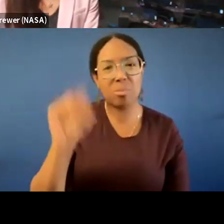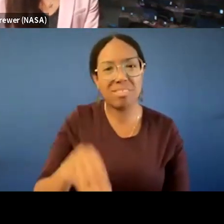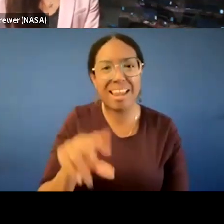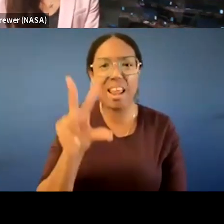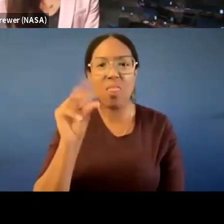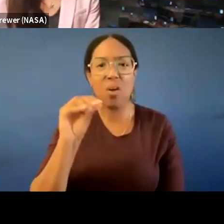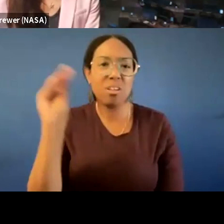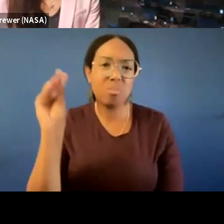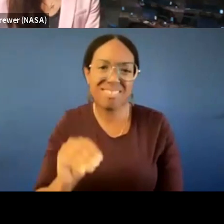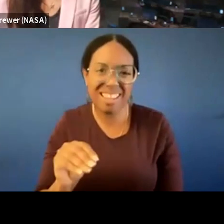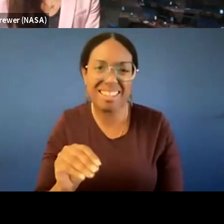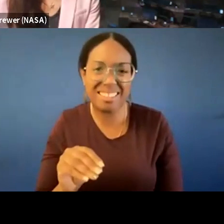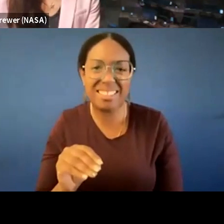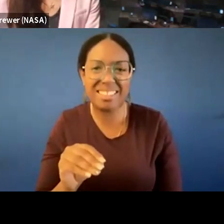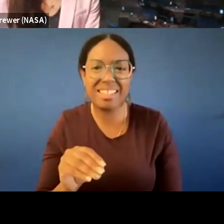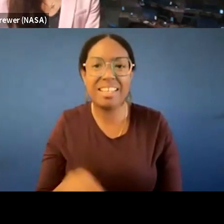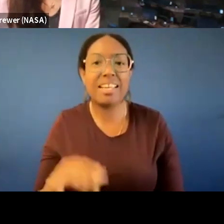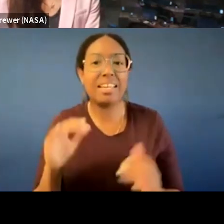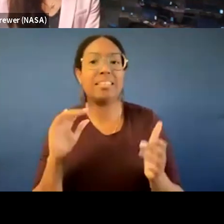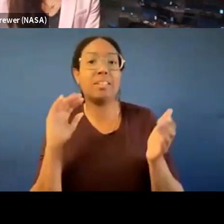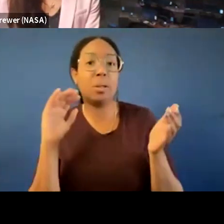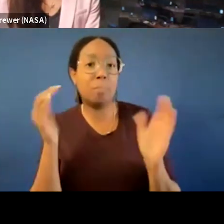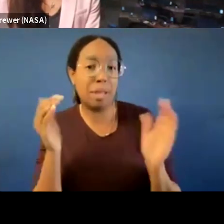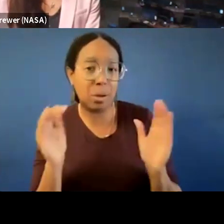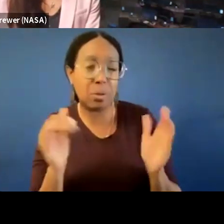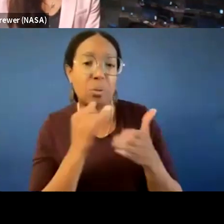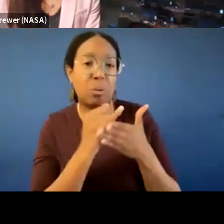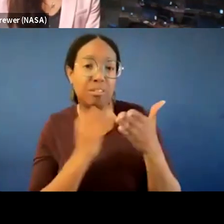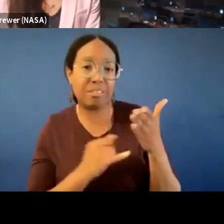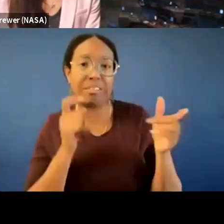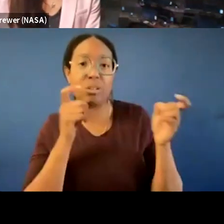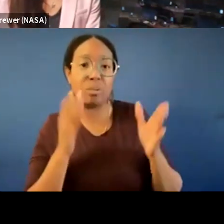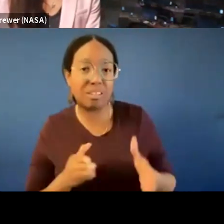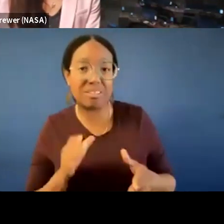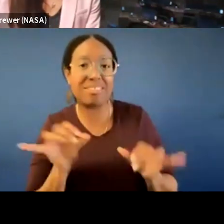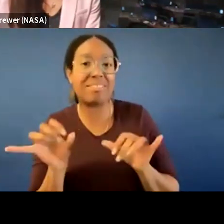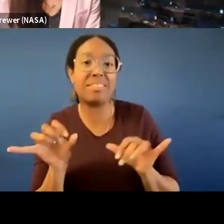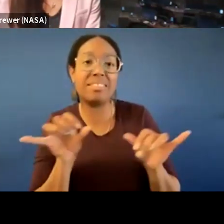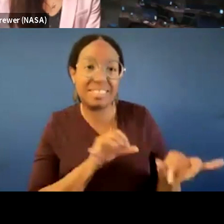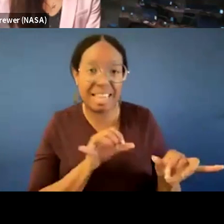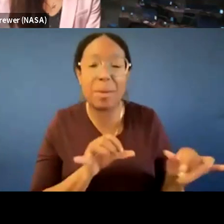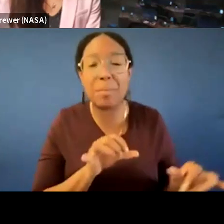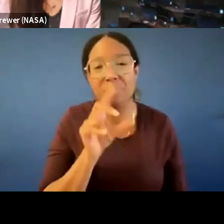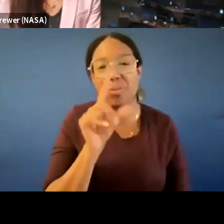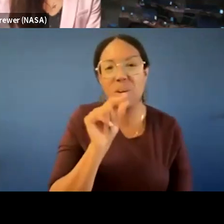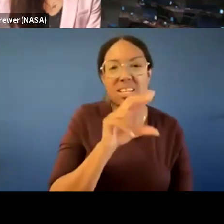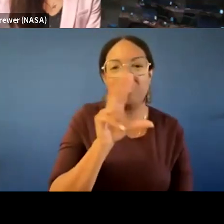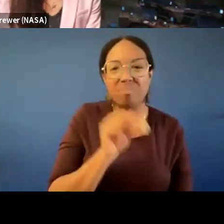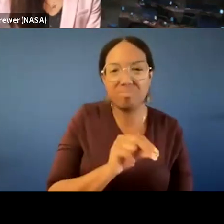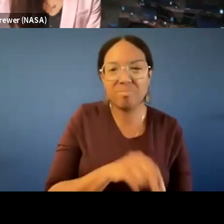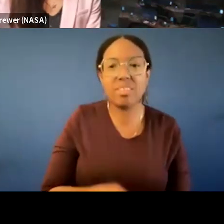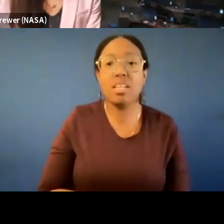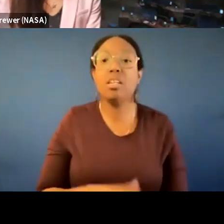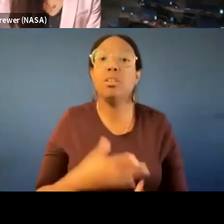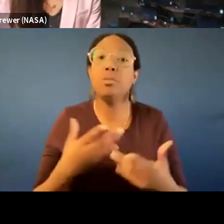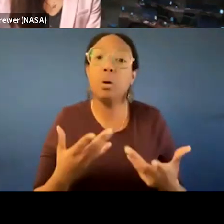to artistic directors and directors as well. So for me, you know, a lot of times you have to have experience. The jobs will say, we